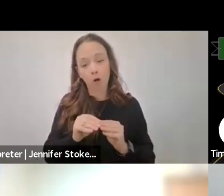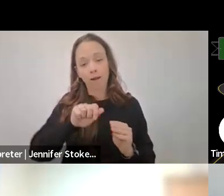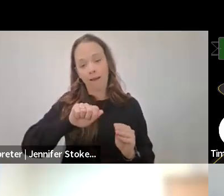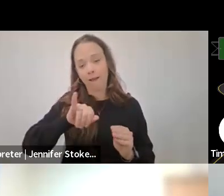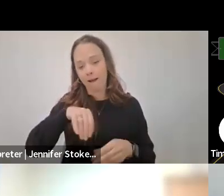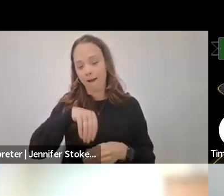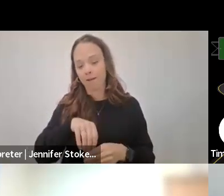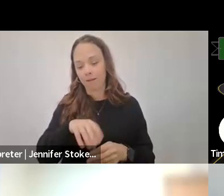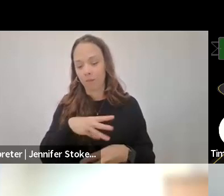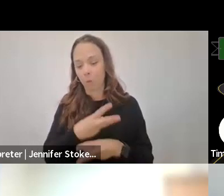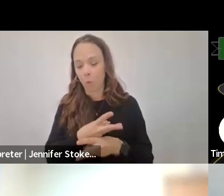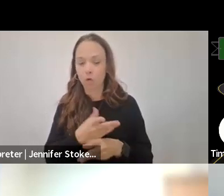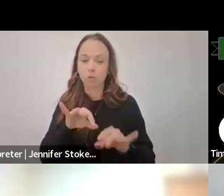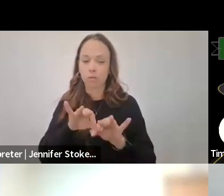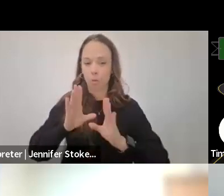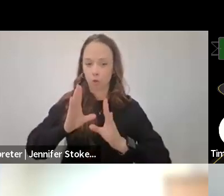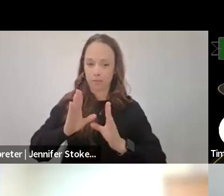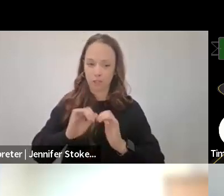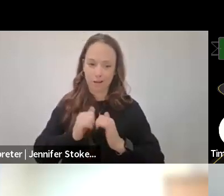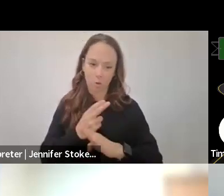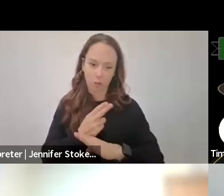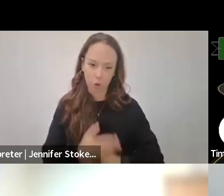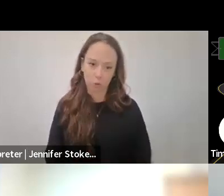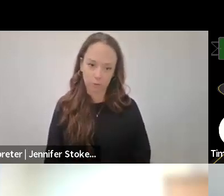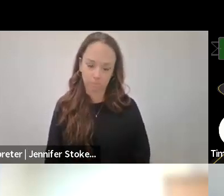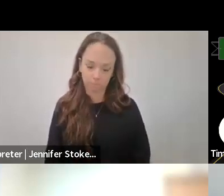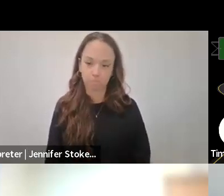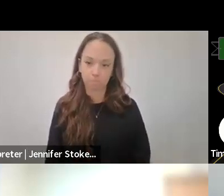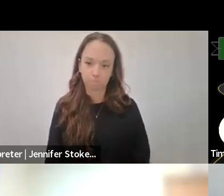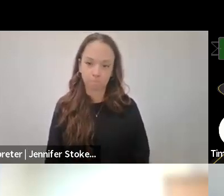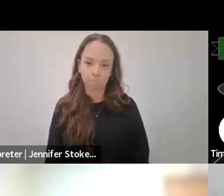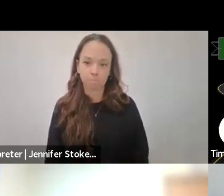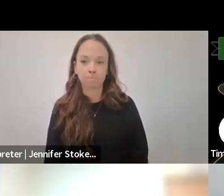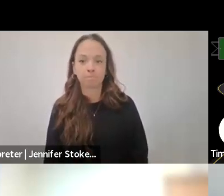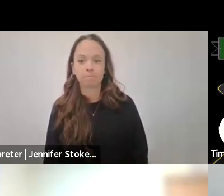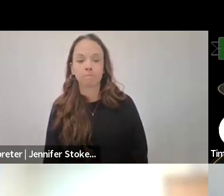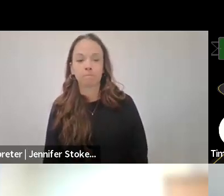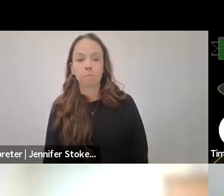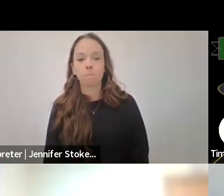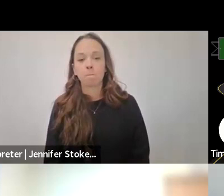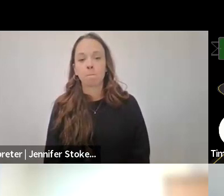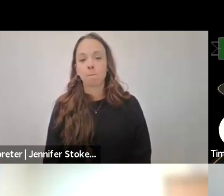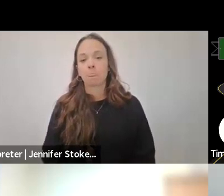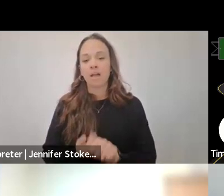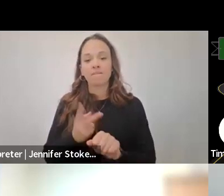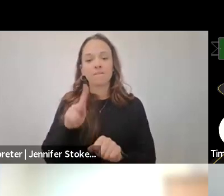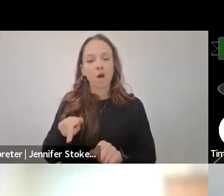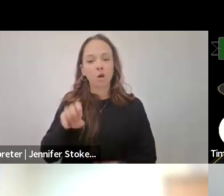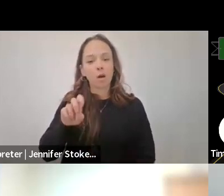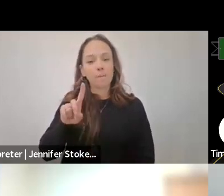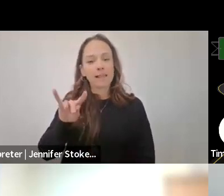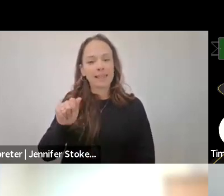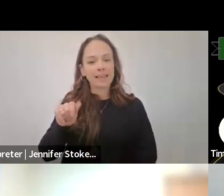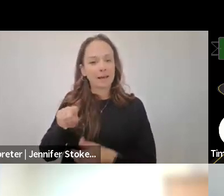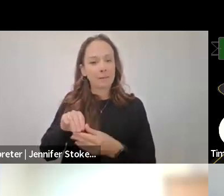important to pay attention to that. I wanted to follow up on one of the things that Elida mentioned that I think the others may have touched on as